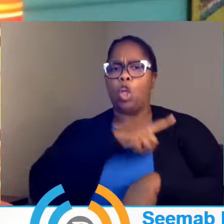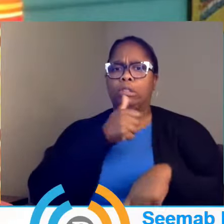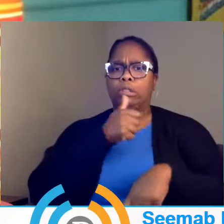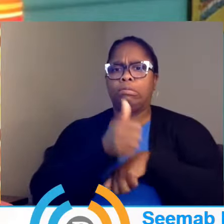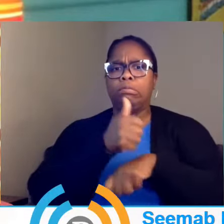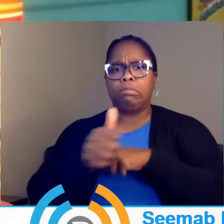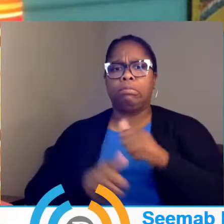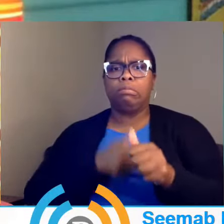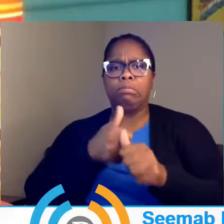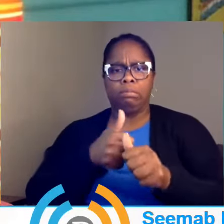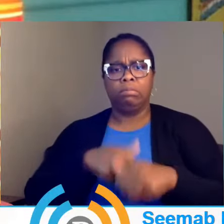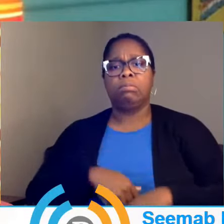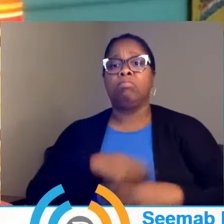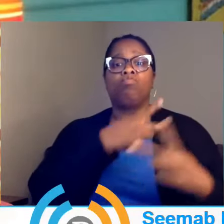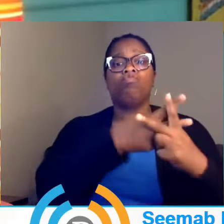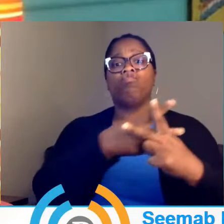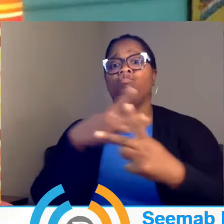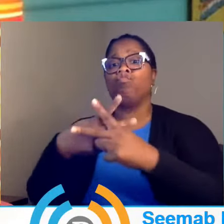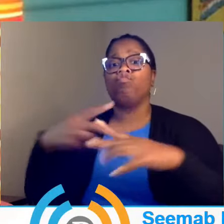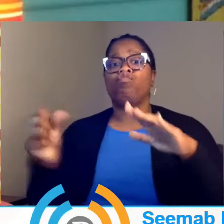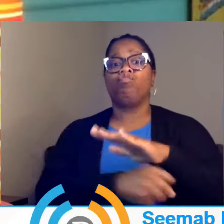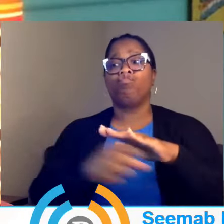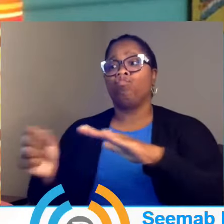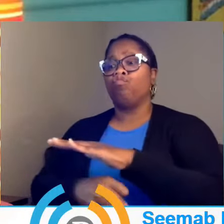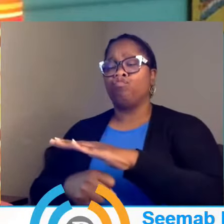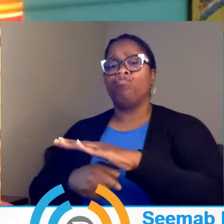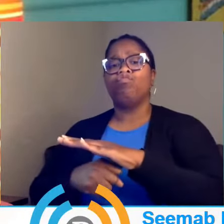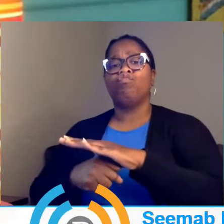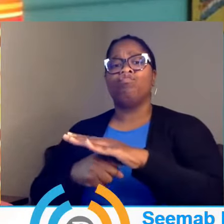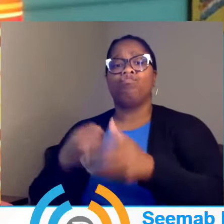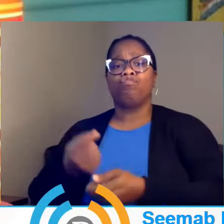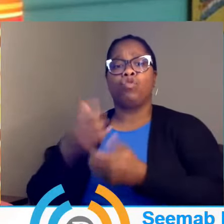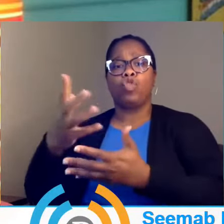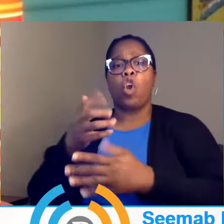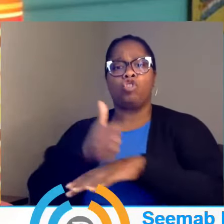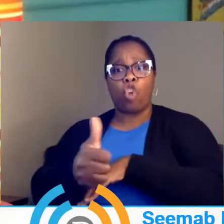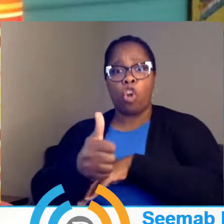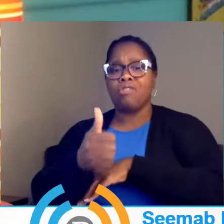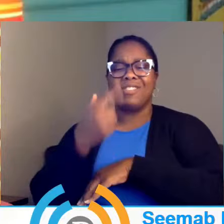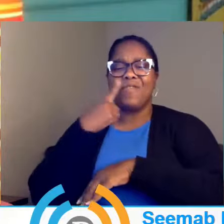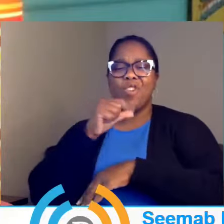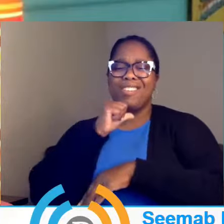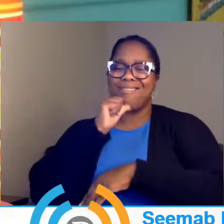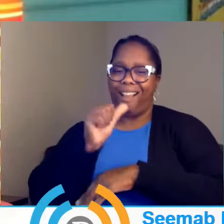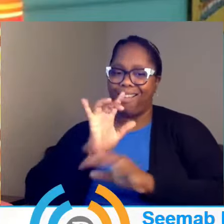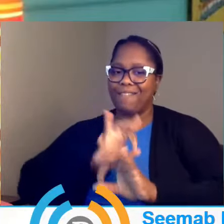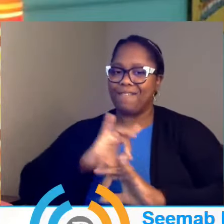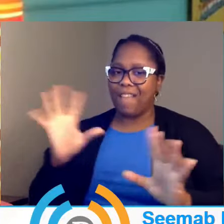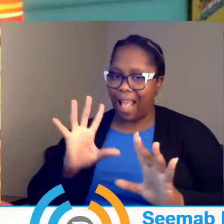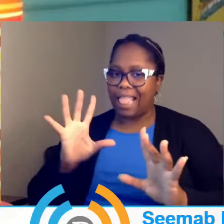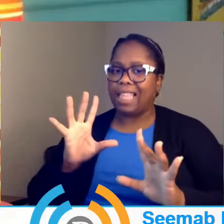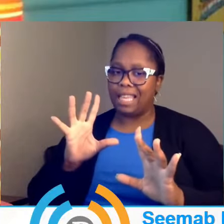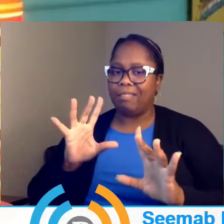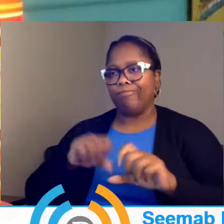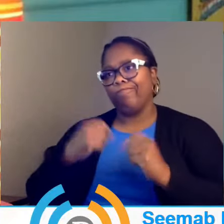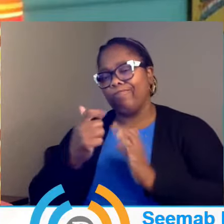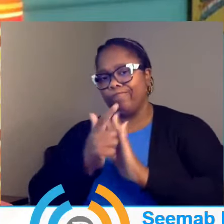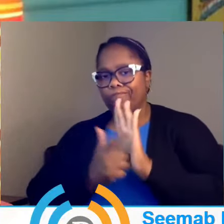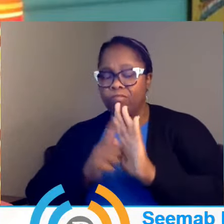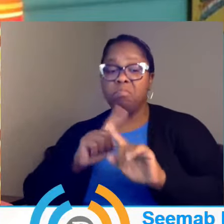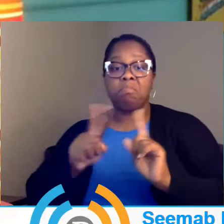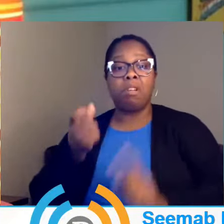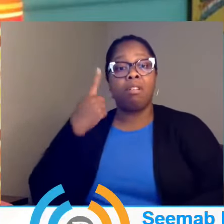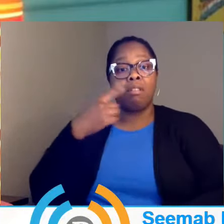that have led to charges have mostly, if not all, been nonviolent offenses. But law enforcement officers, including our